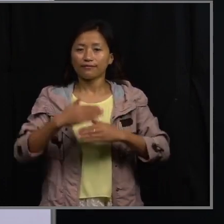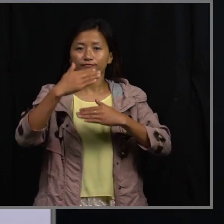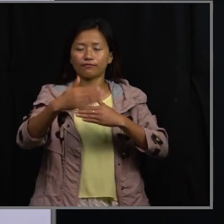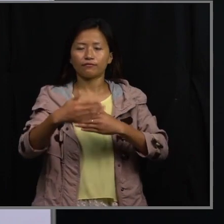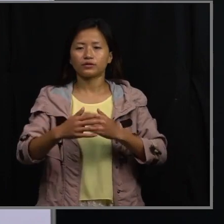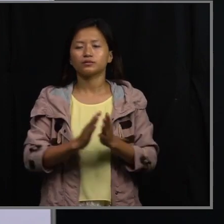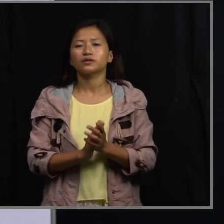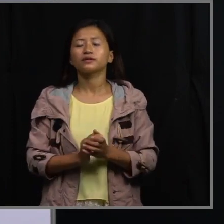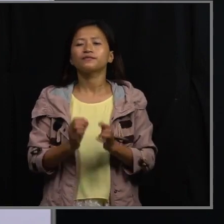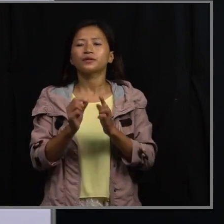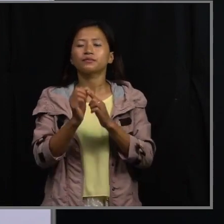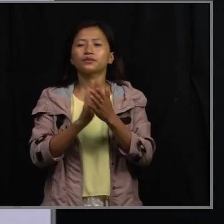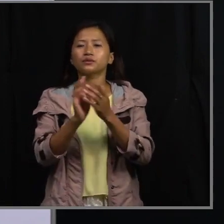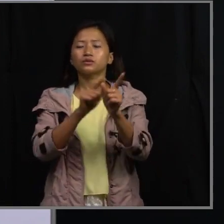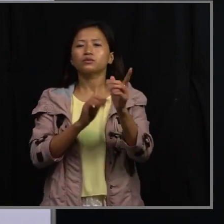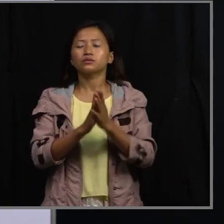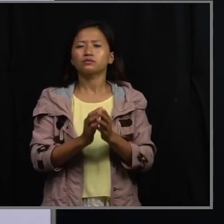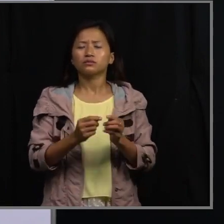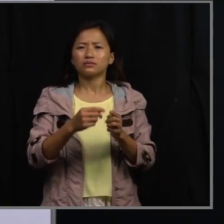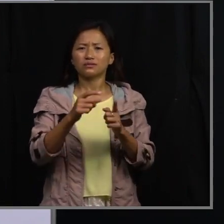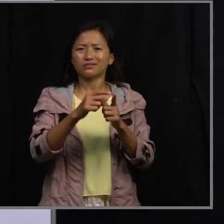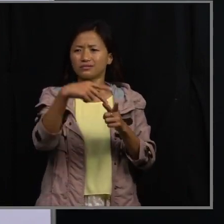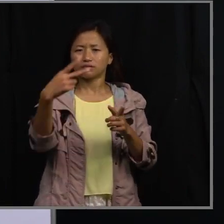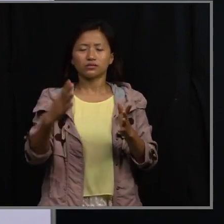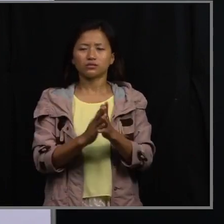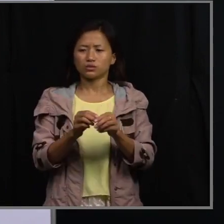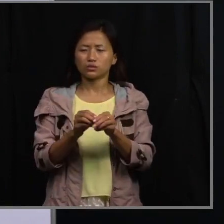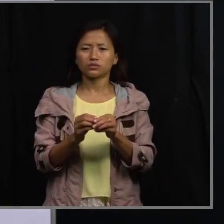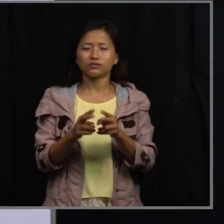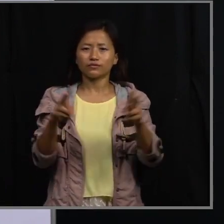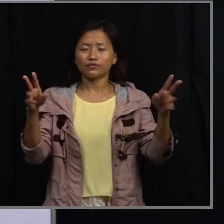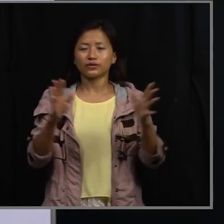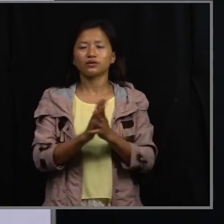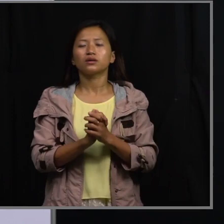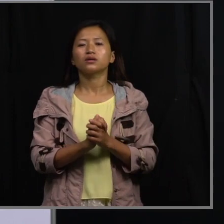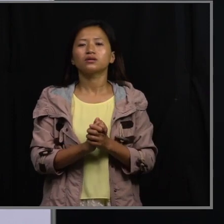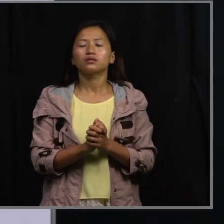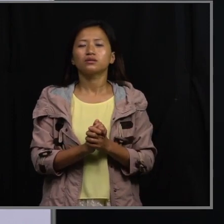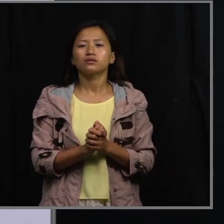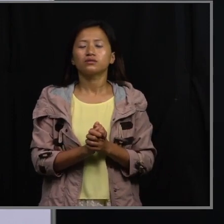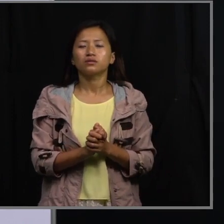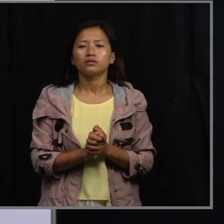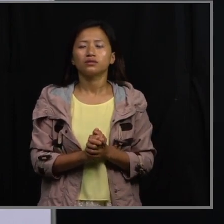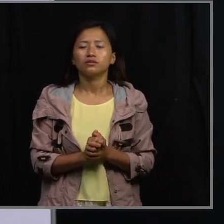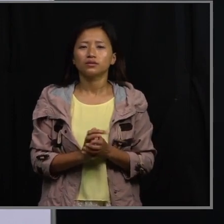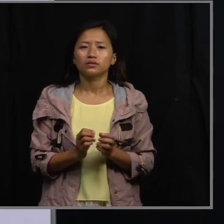of the physics, right? Because physics have designed so many different machines, so many different